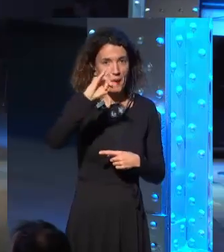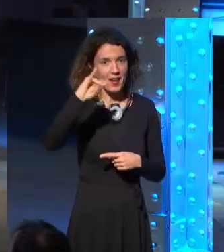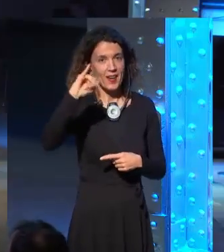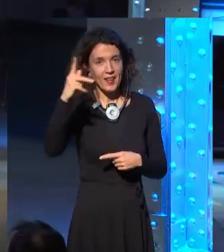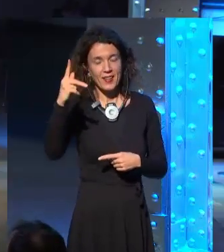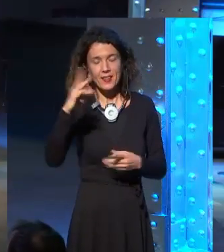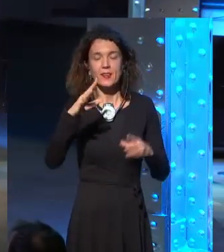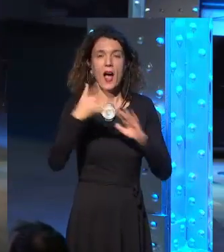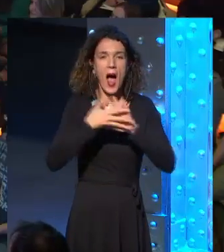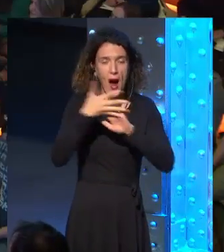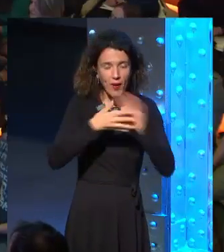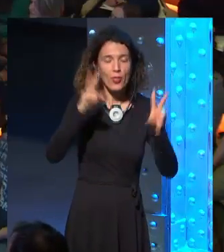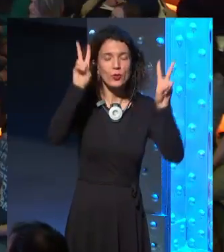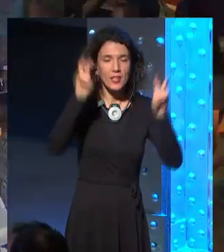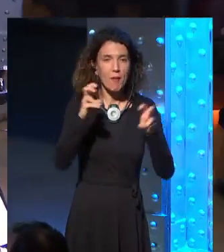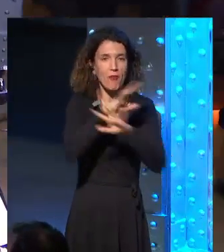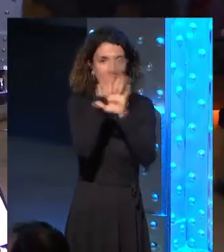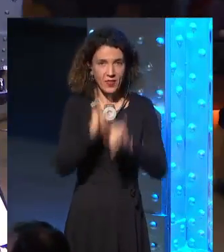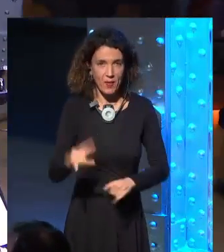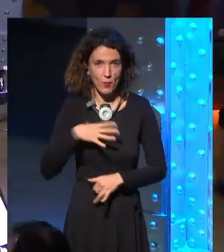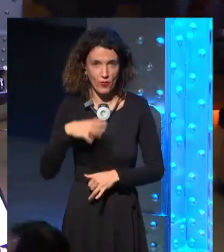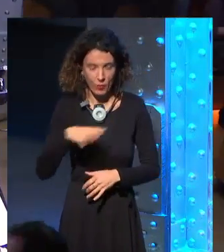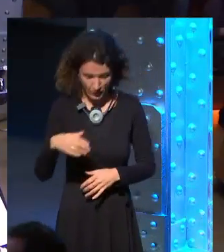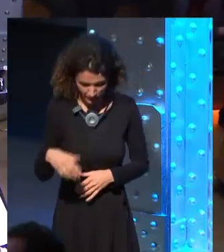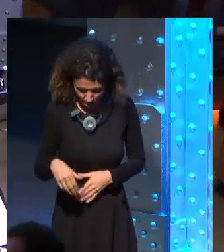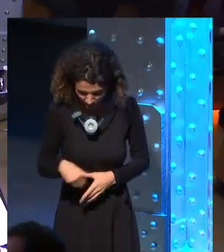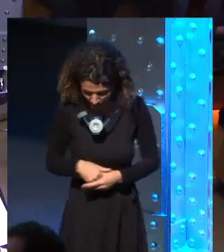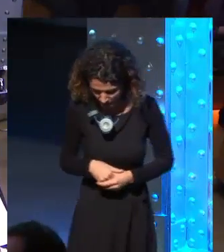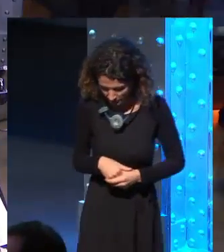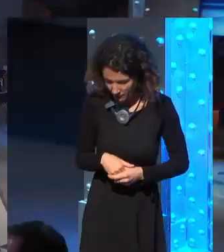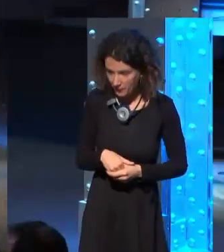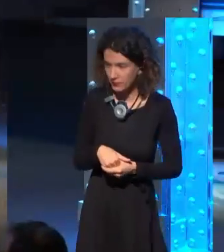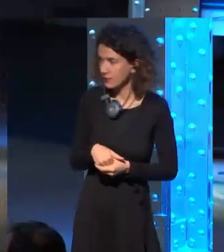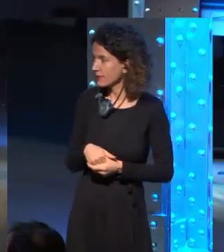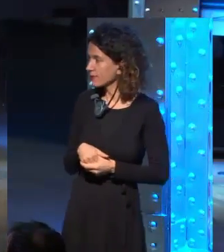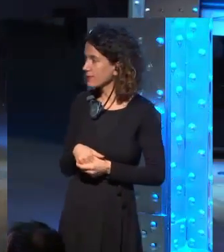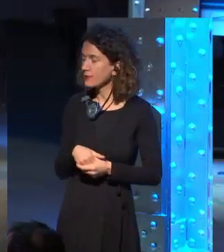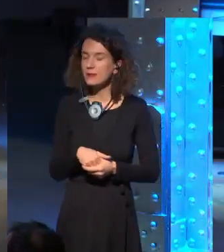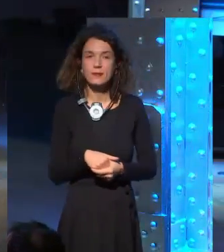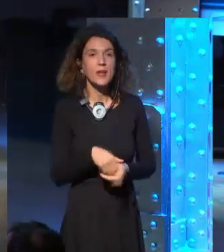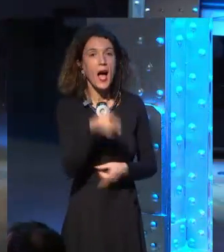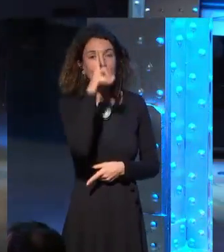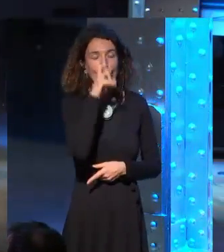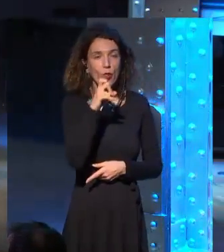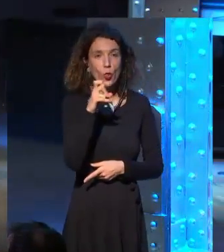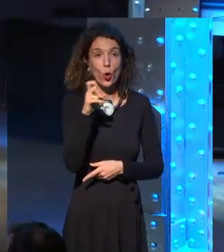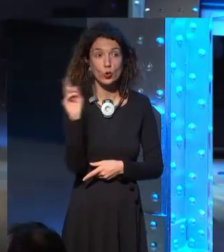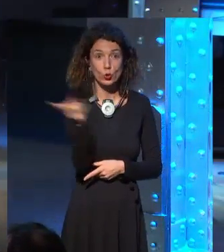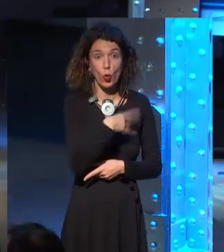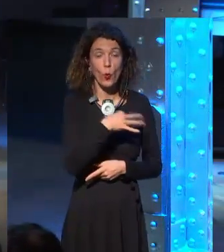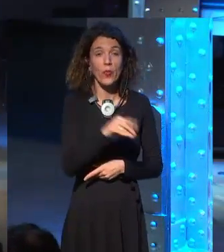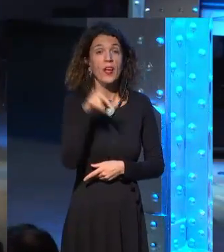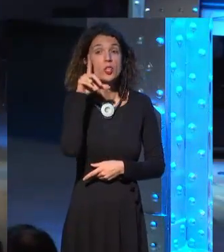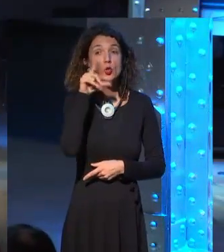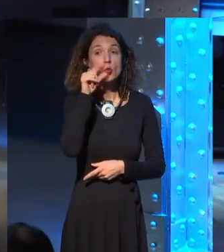big applause to Ragnhild Bang and Meik Wiking, and I will ask them to join me